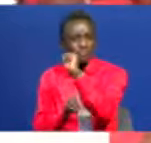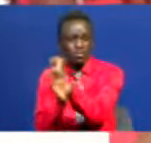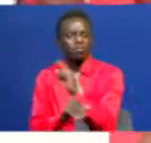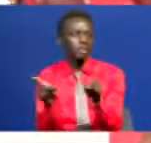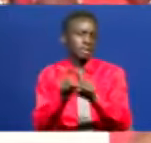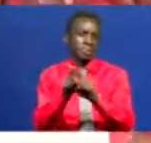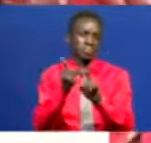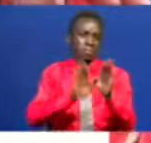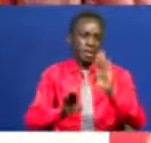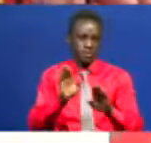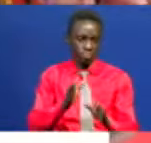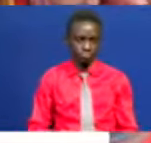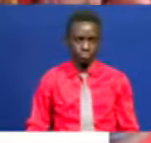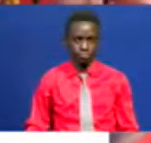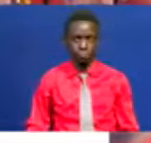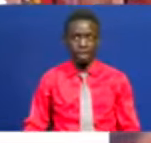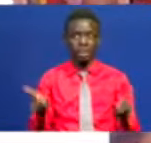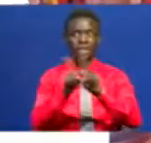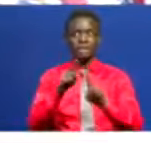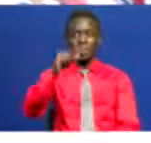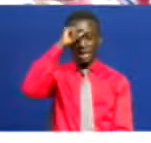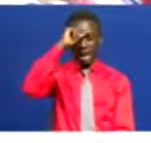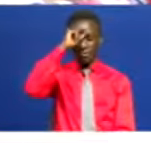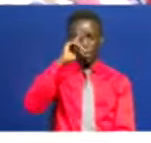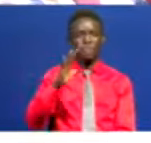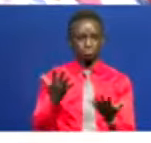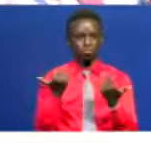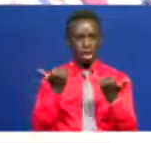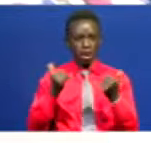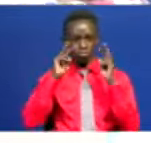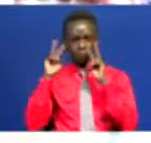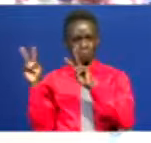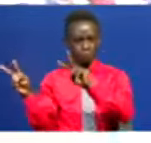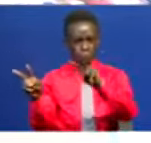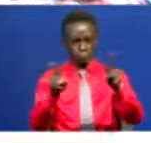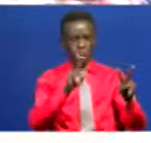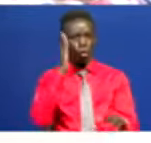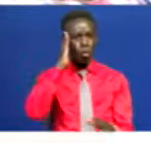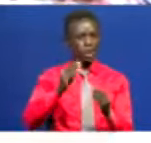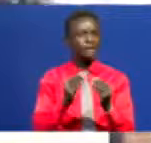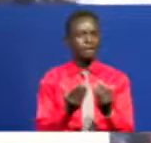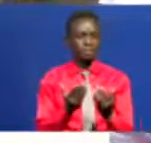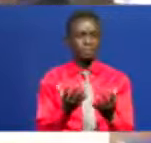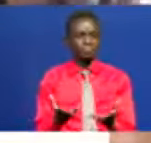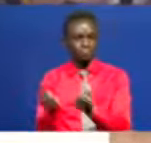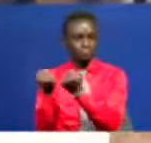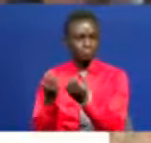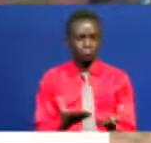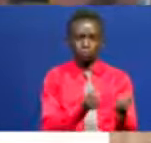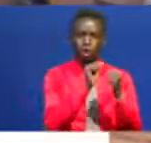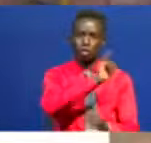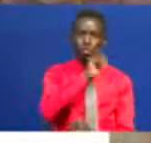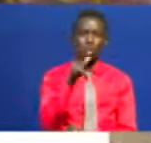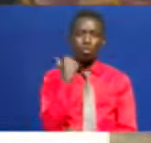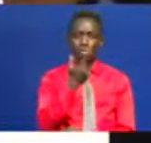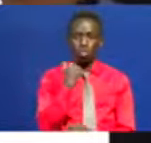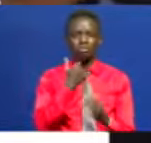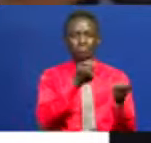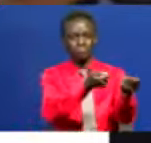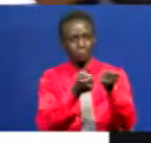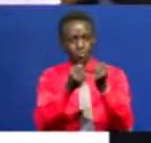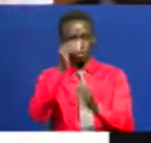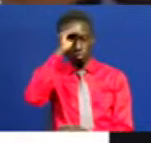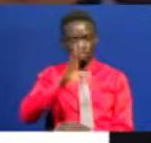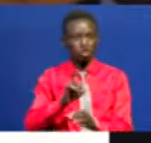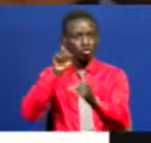Kindiki says the government is on the lookout and will deal firmly with those recruiting children into drugs and alcohol abuse.